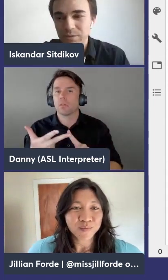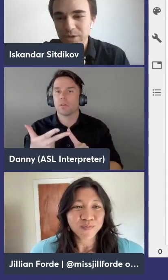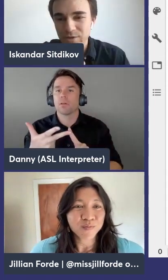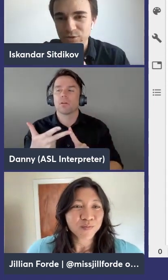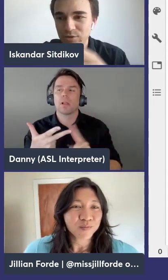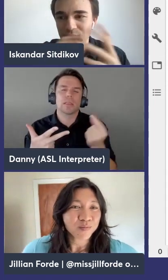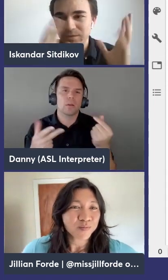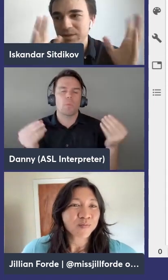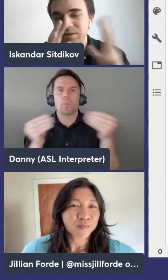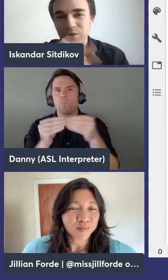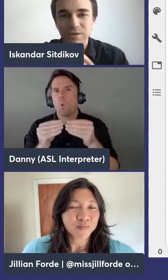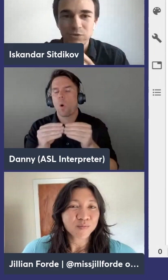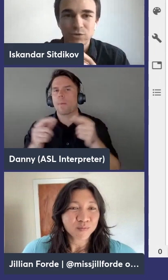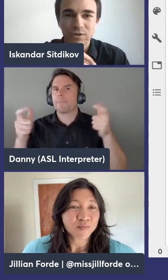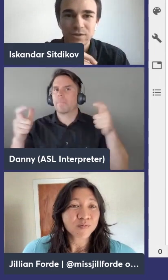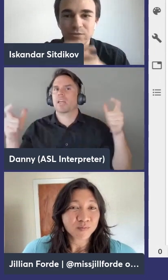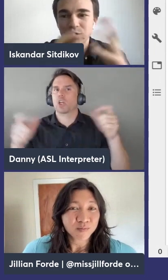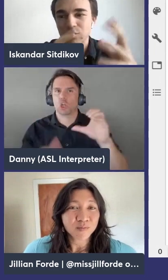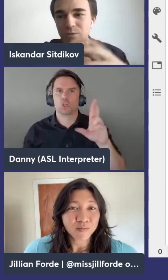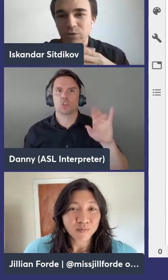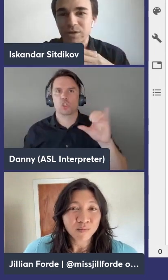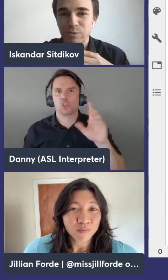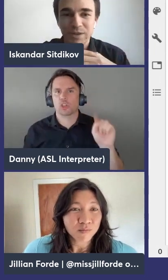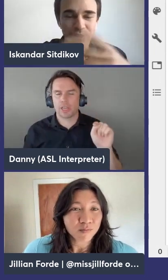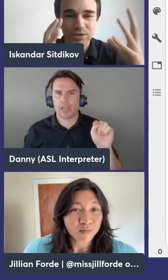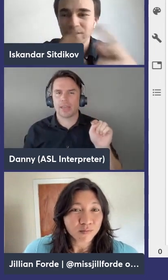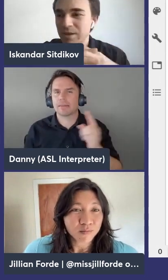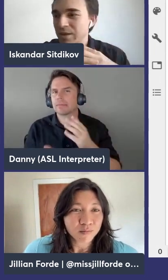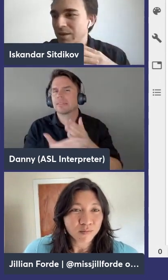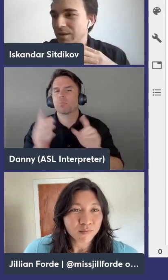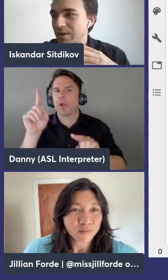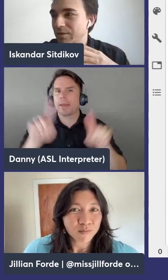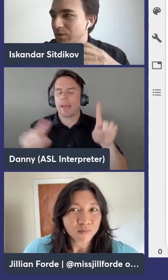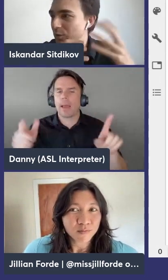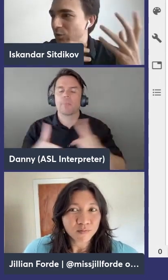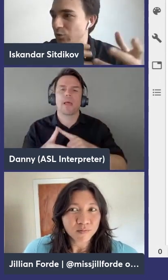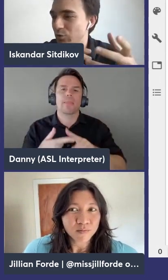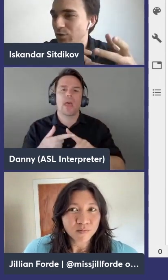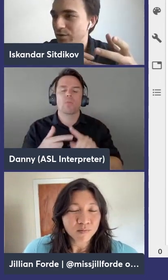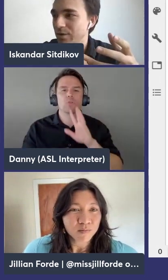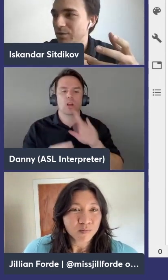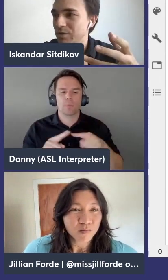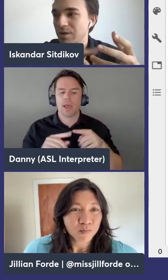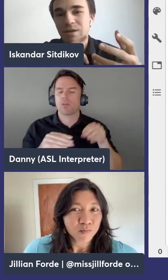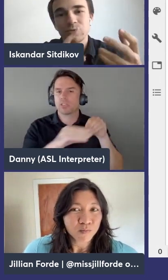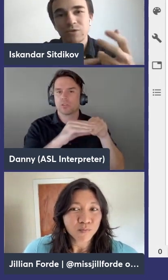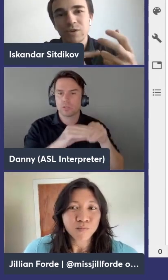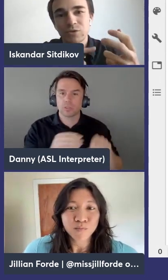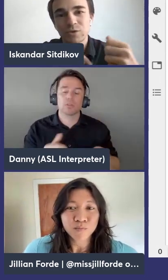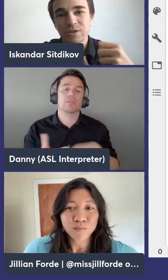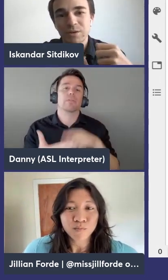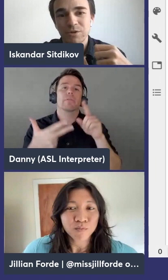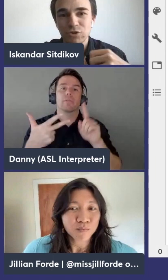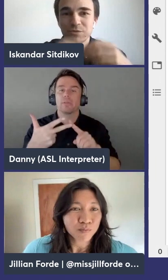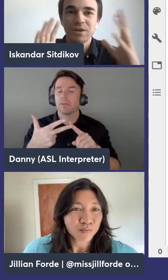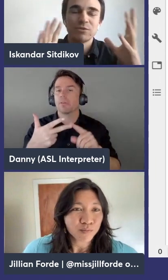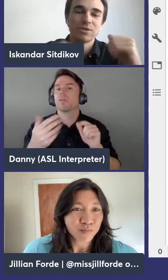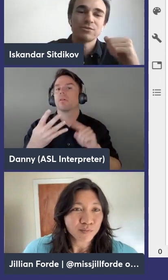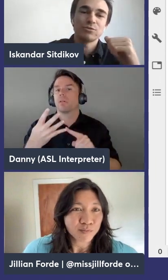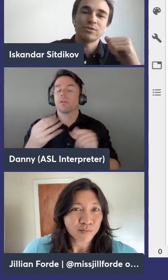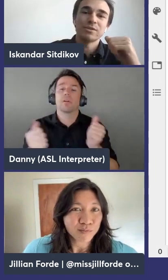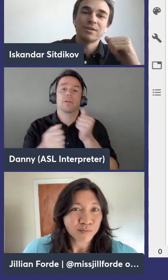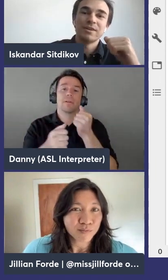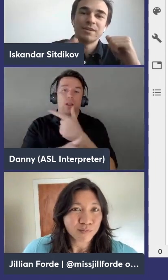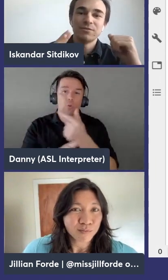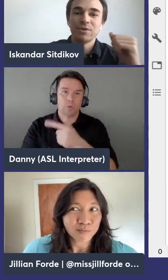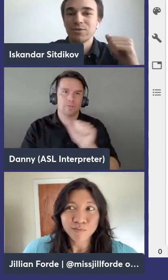more bigger circuit, like some random circuit, and we talk about transpilation. Then we go through algorithms, and we finish with the hybrid jobs. I will